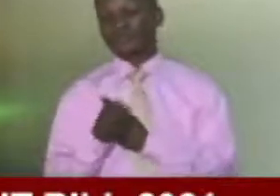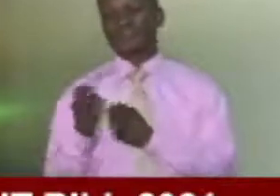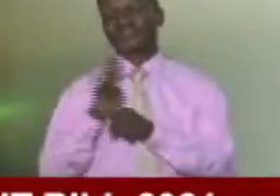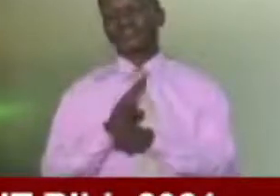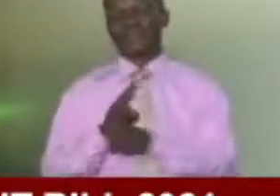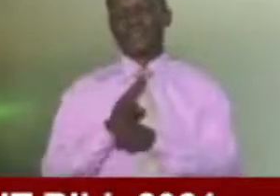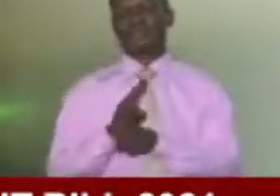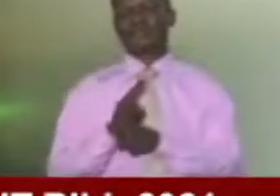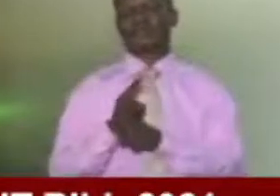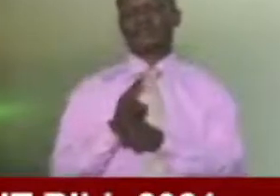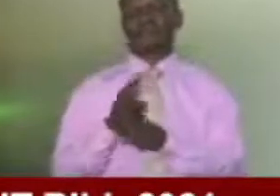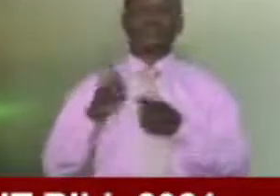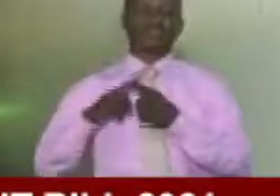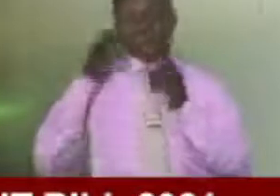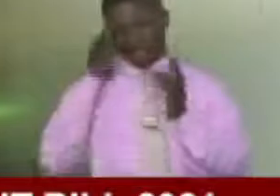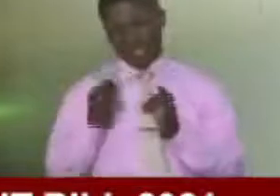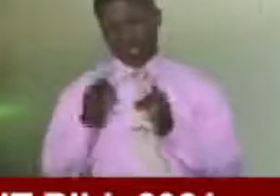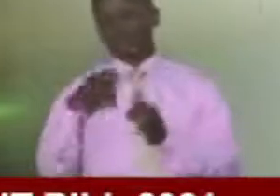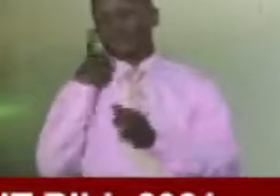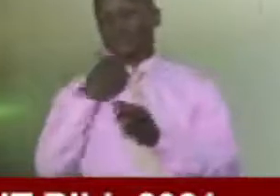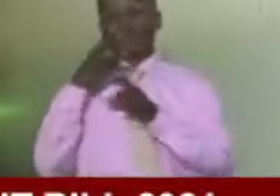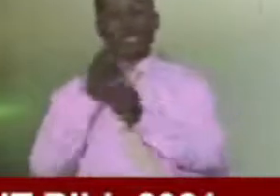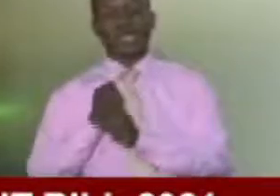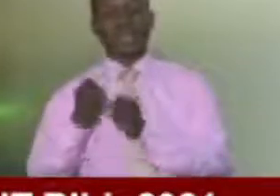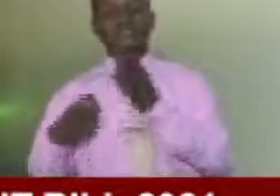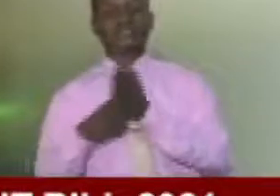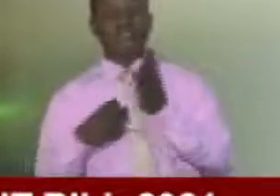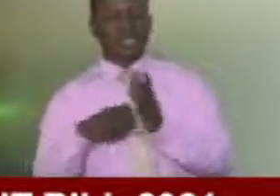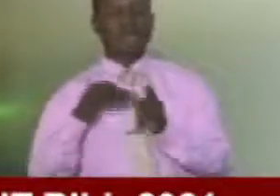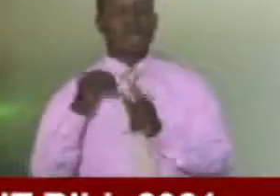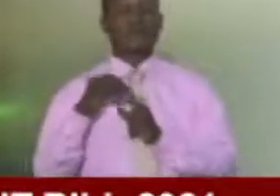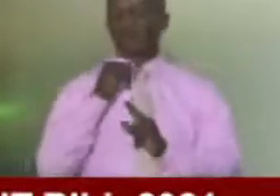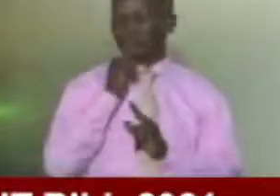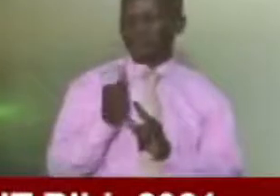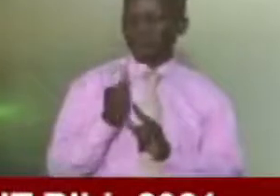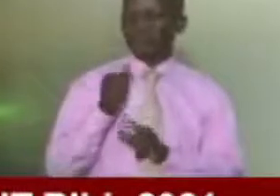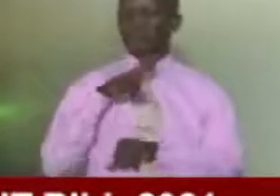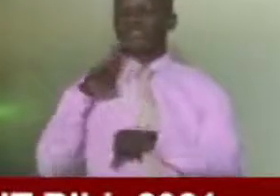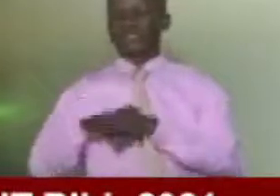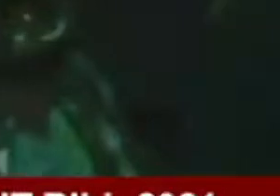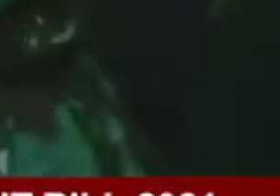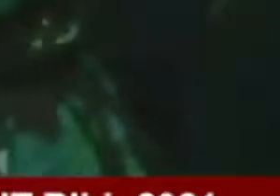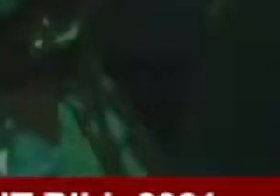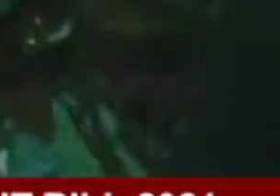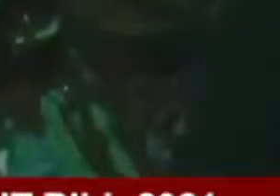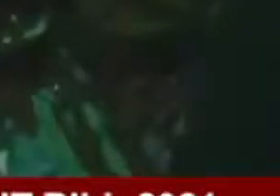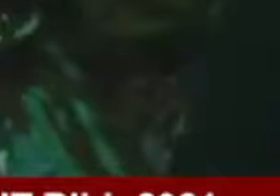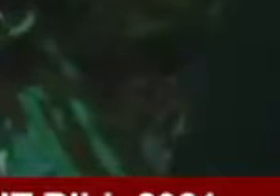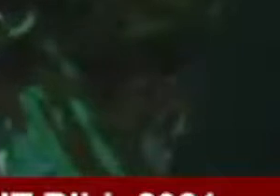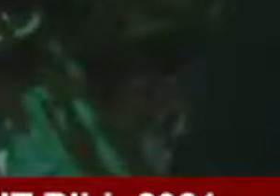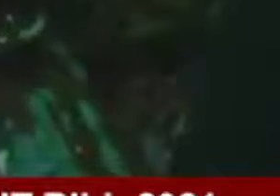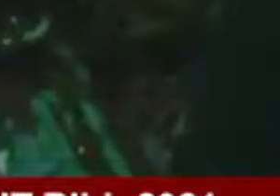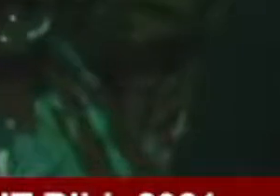the ones to determine who get a ticket for the House of Assembly, the National Assembly seats, and they said that they wanted to